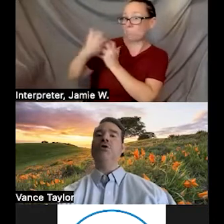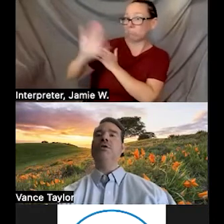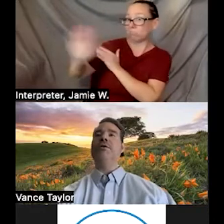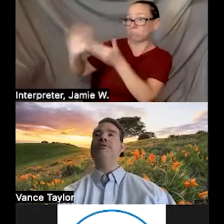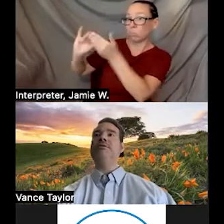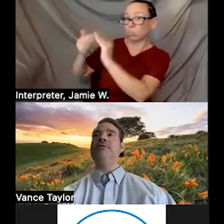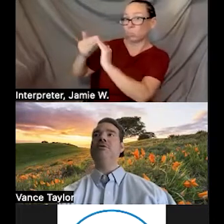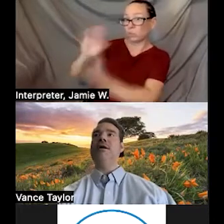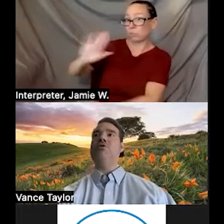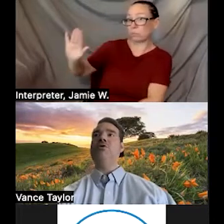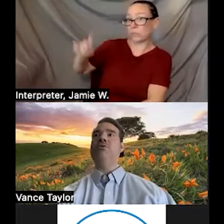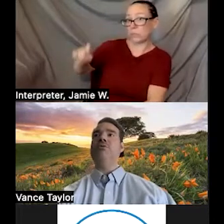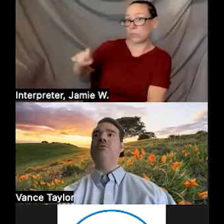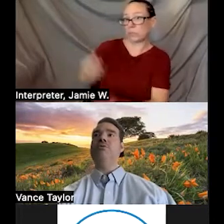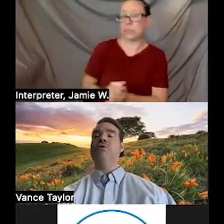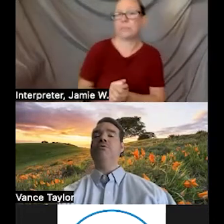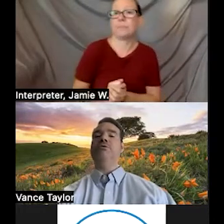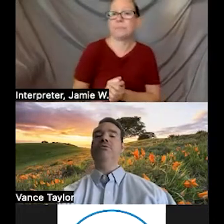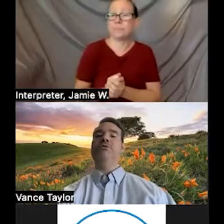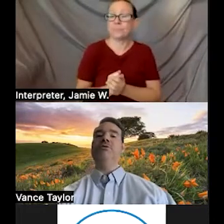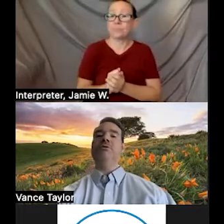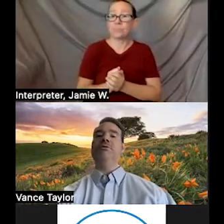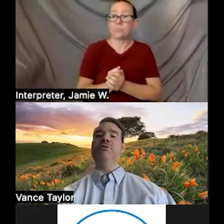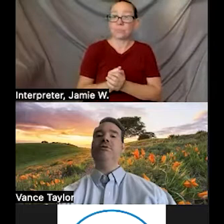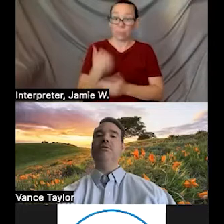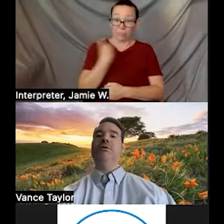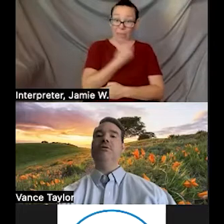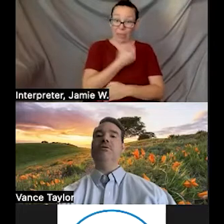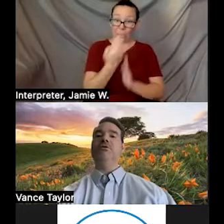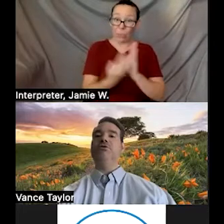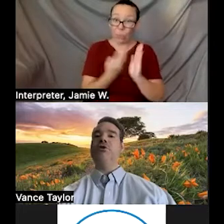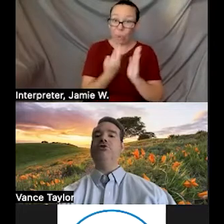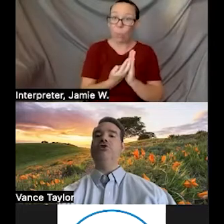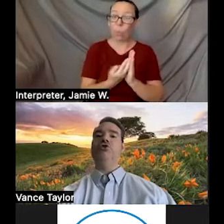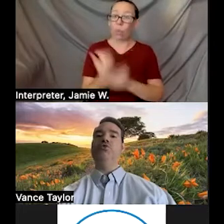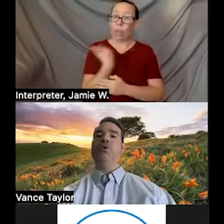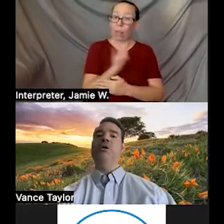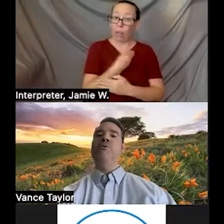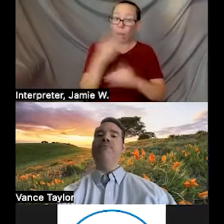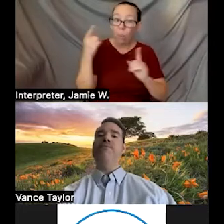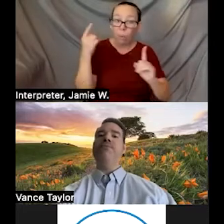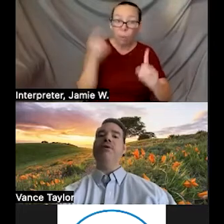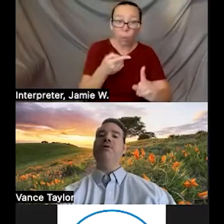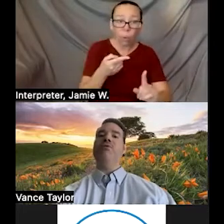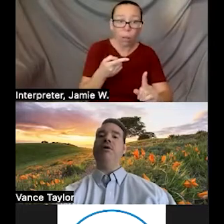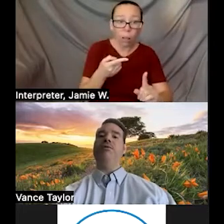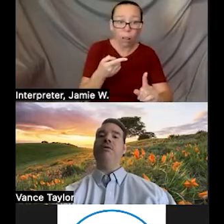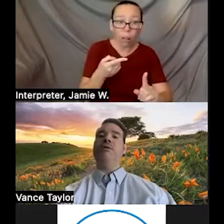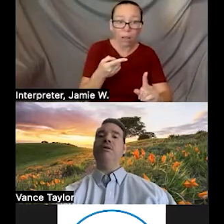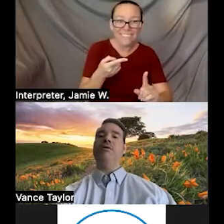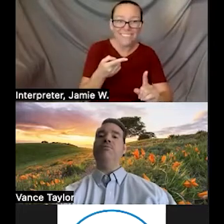so it's our role, it's our mission, it's our charge to